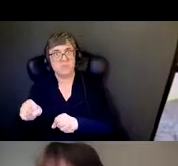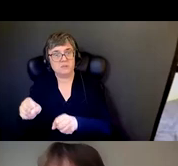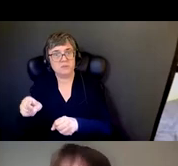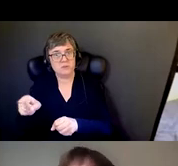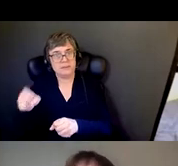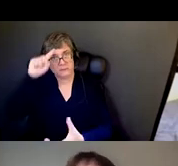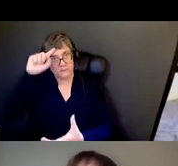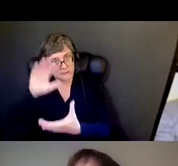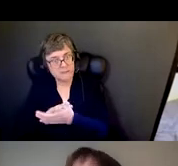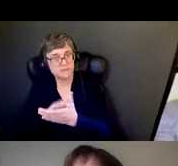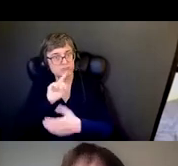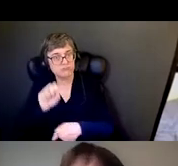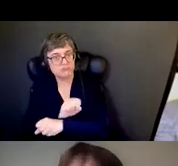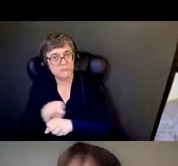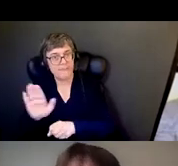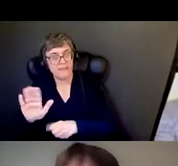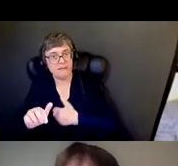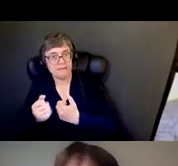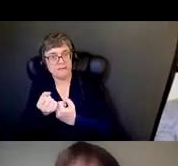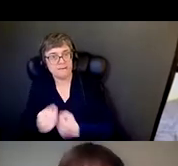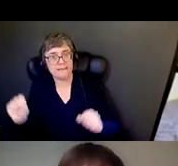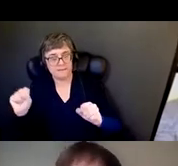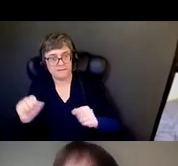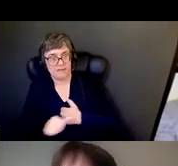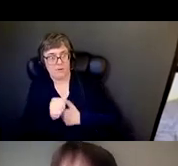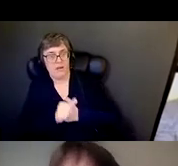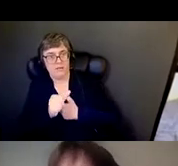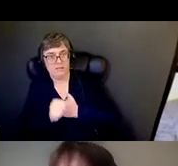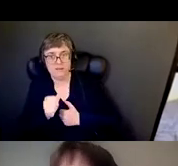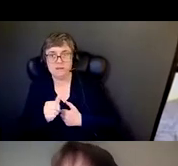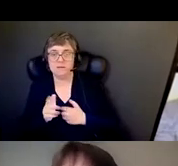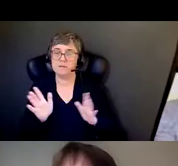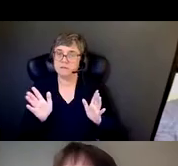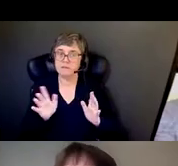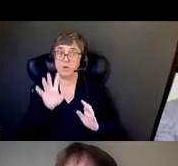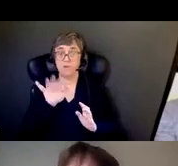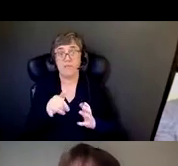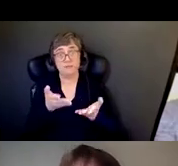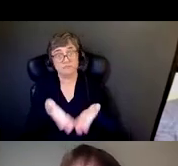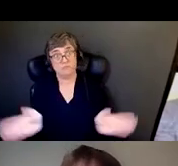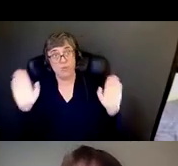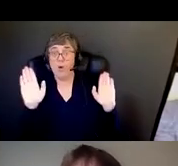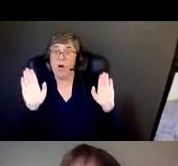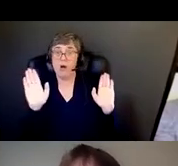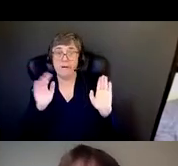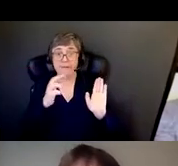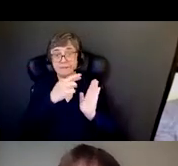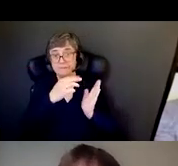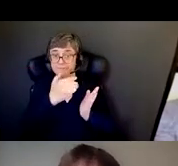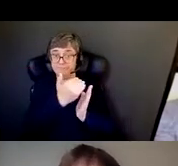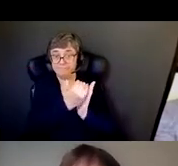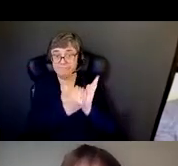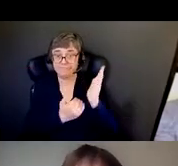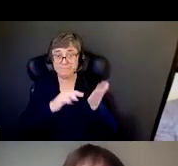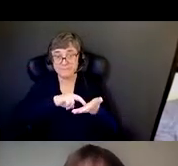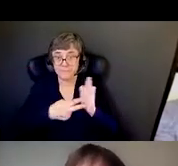threatened. So that very broad provision reflects the reality that coercive control